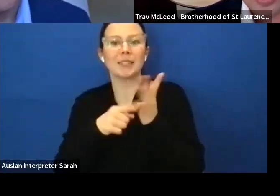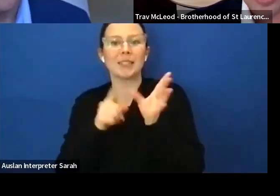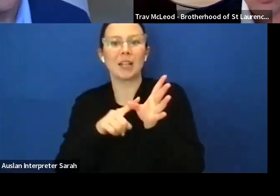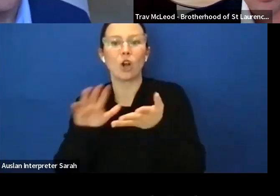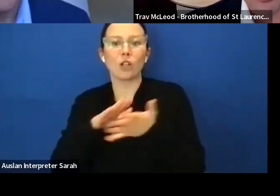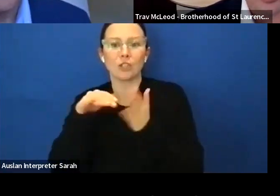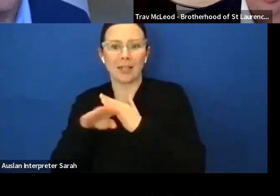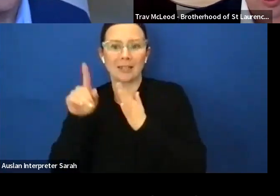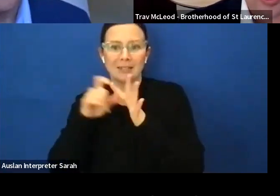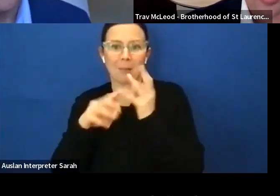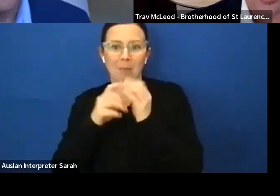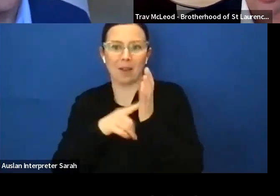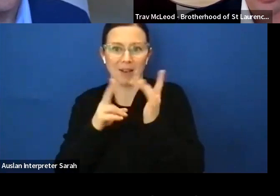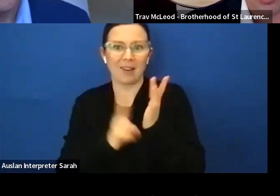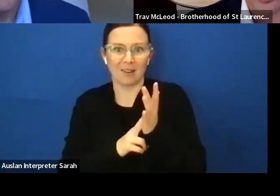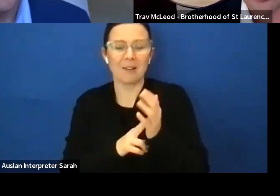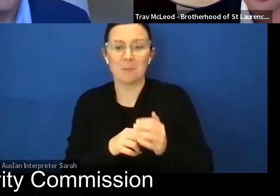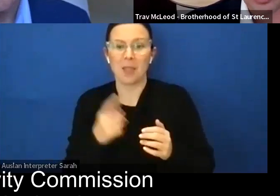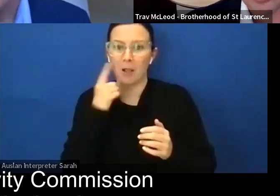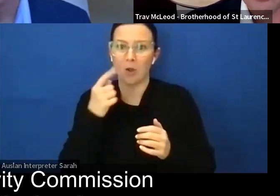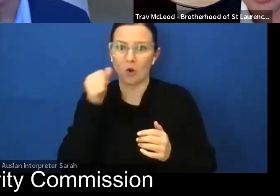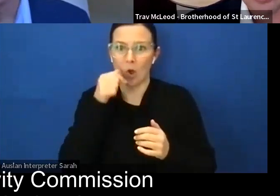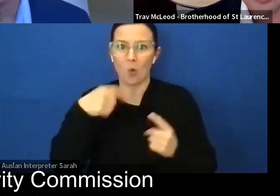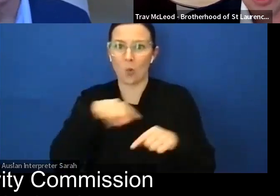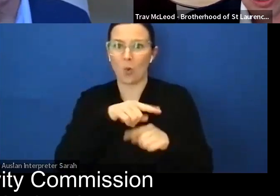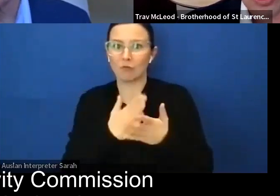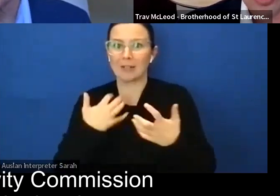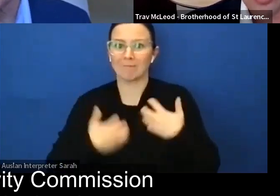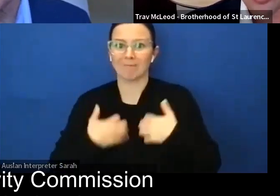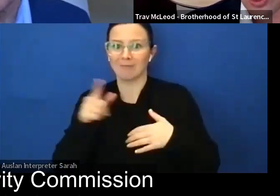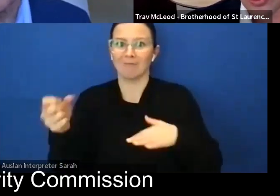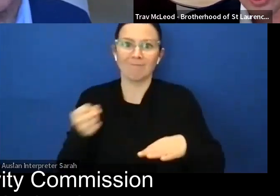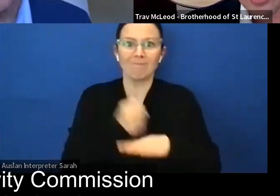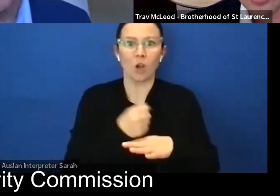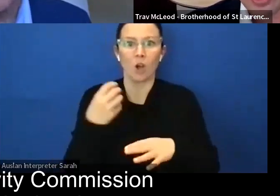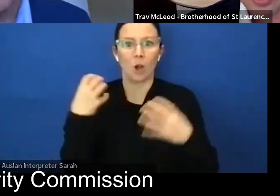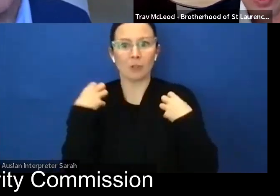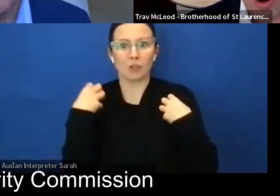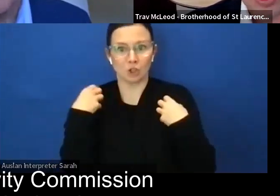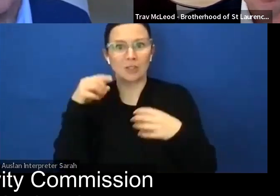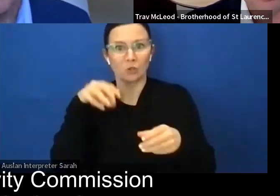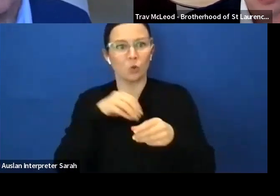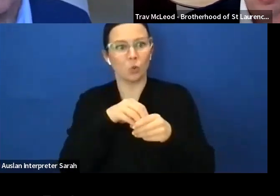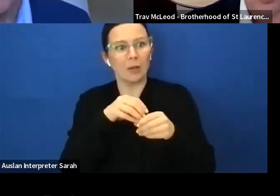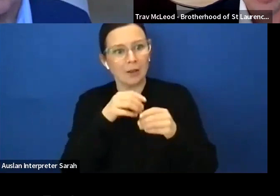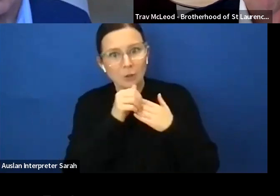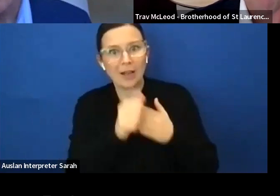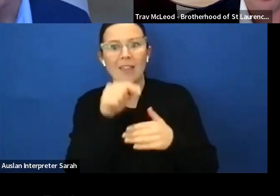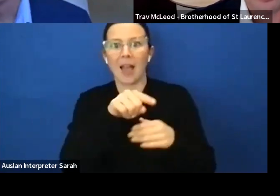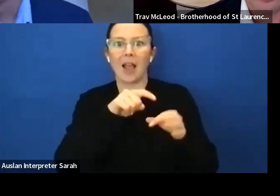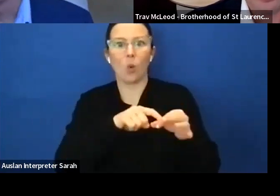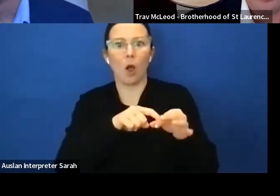delighted when Professor Brennan was appointed to the Productivity Commission to co-lead the inquiry. So welcome,